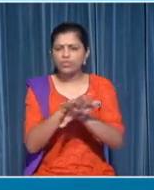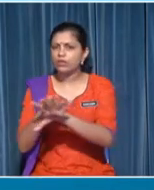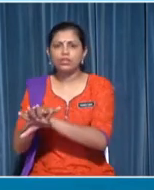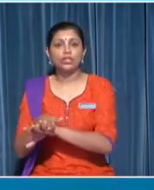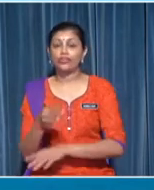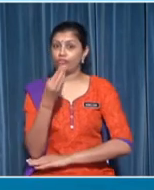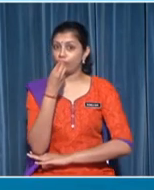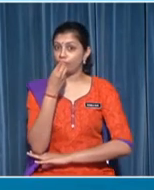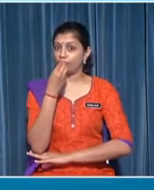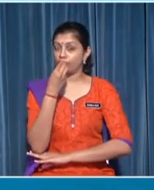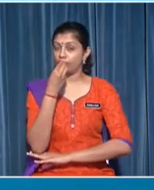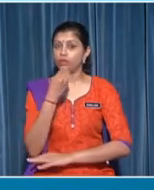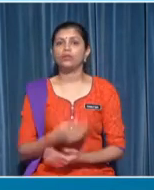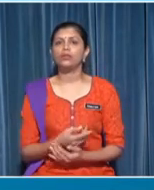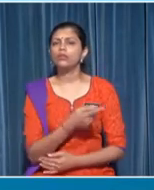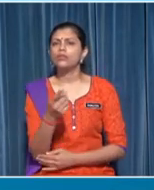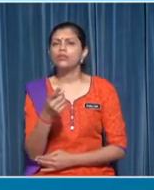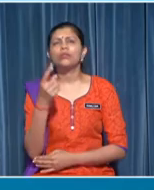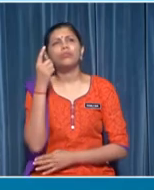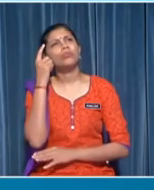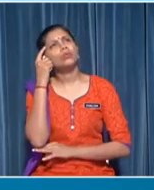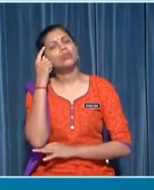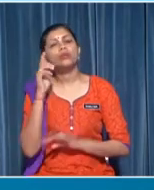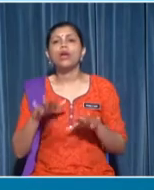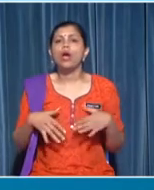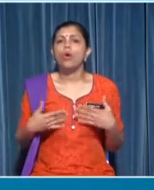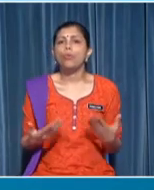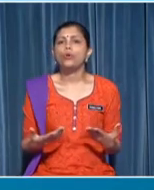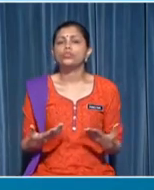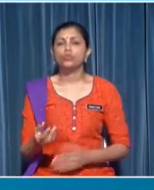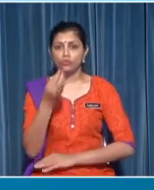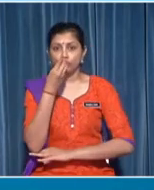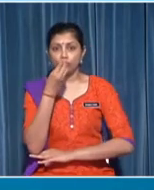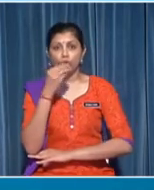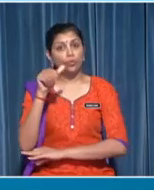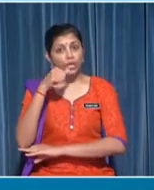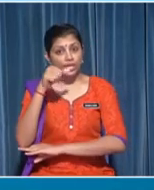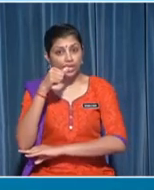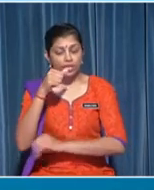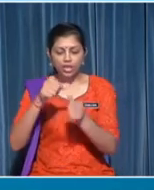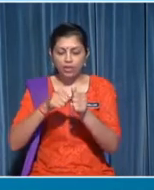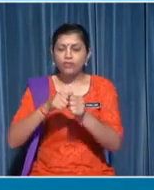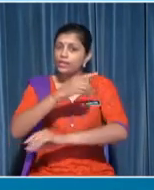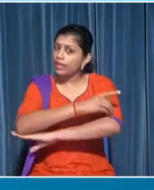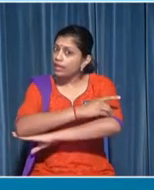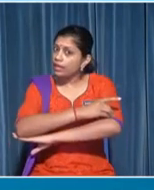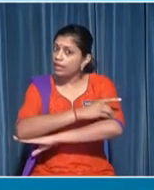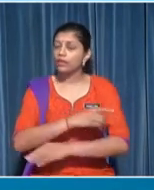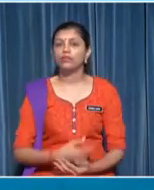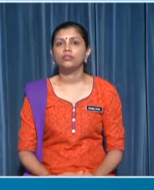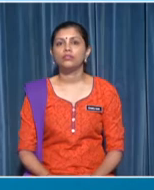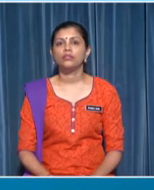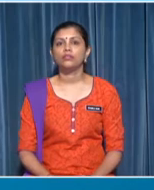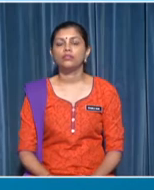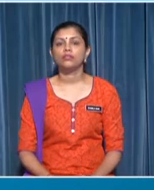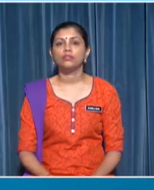food. Have you ever wondered how much food we eat every single day? I don't mean